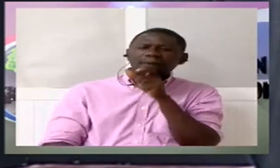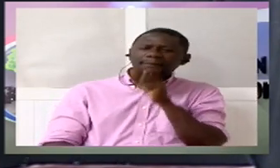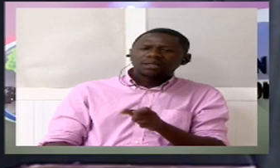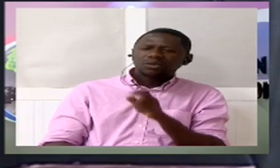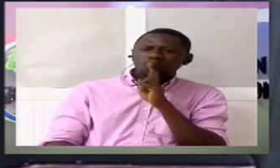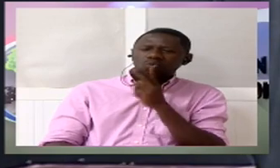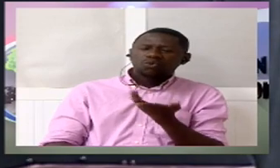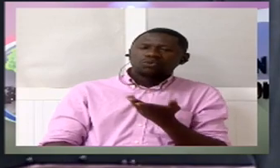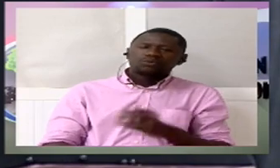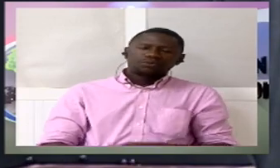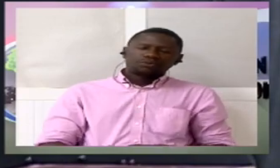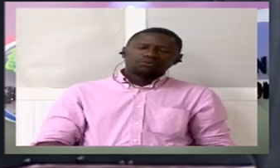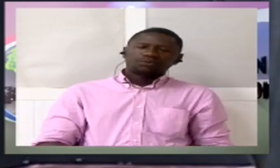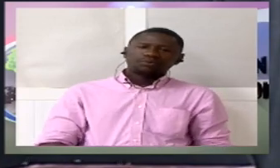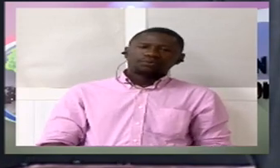Baba